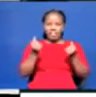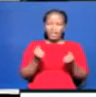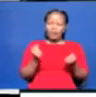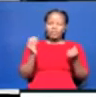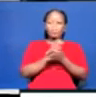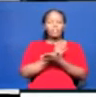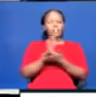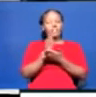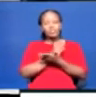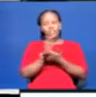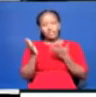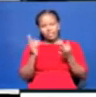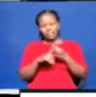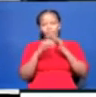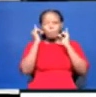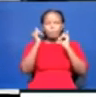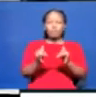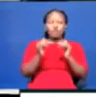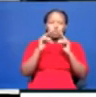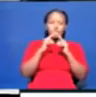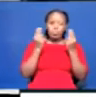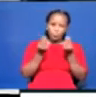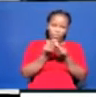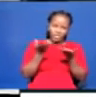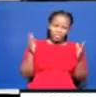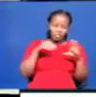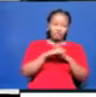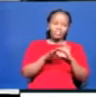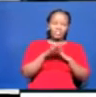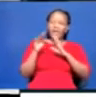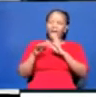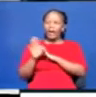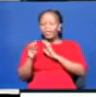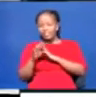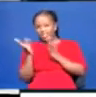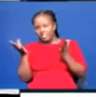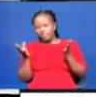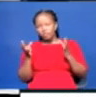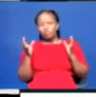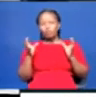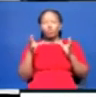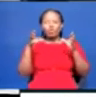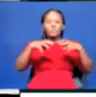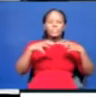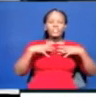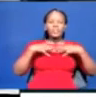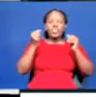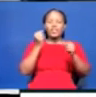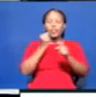put up. The access, the community health workers have been able to reach people in their home states,